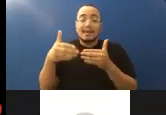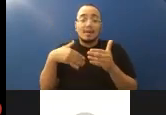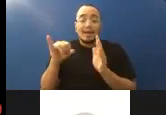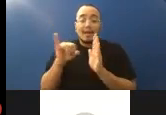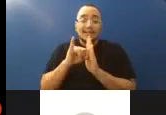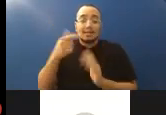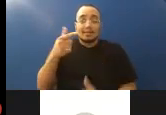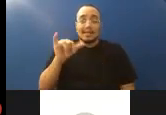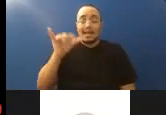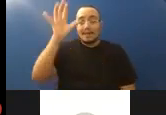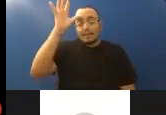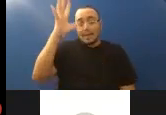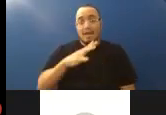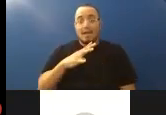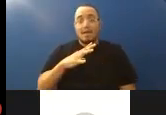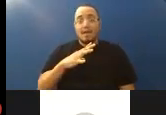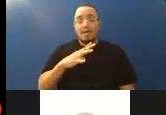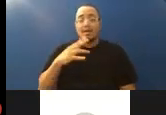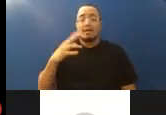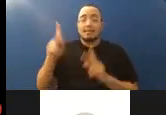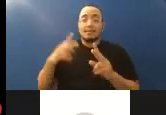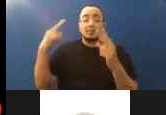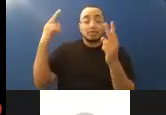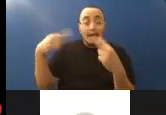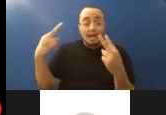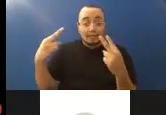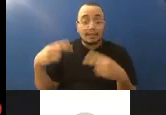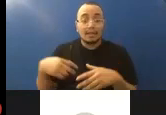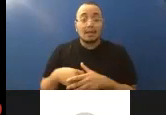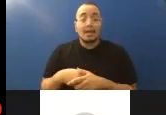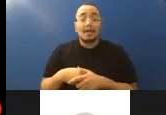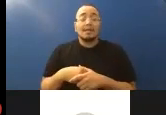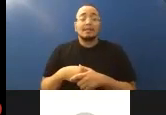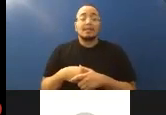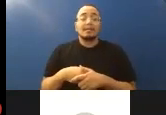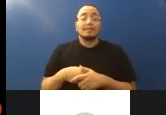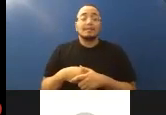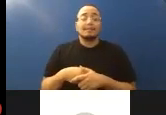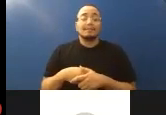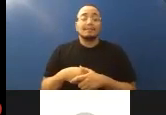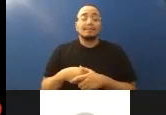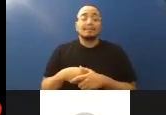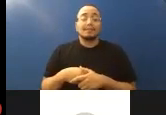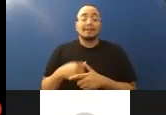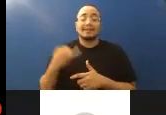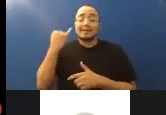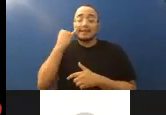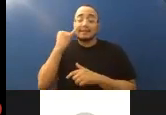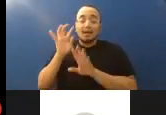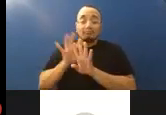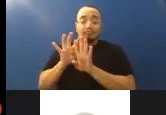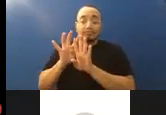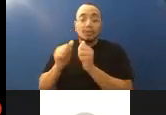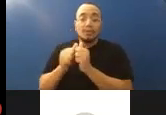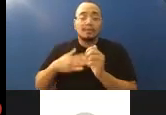general experienced a lot of judgment, but I got my sisters and my other brothers there too,